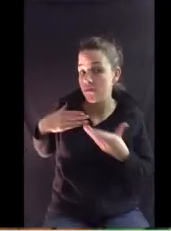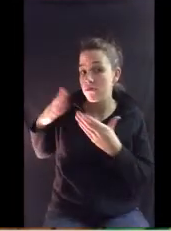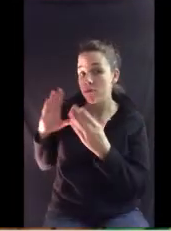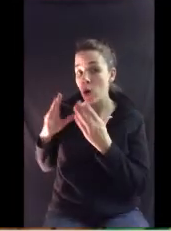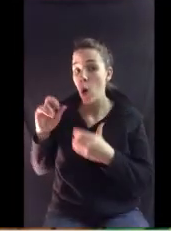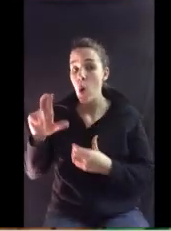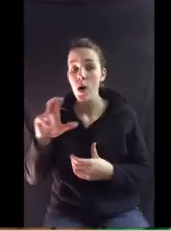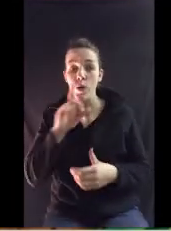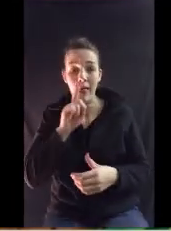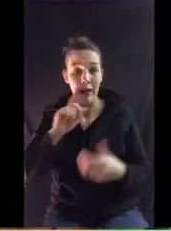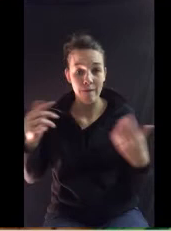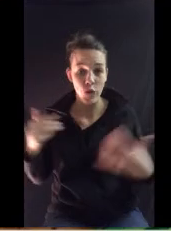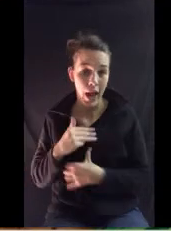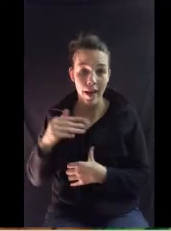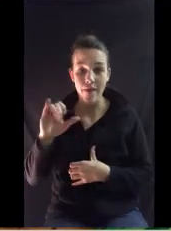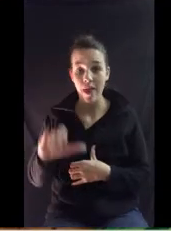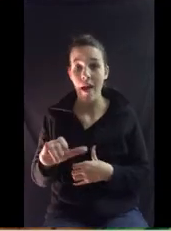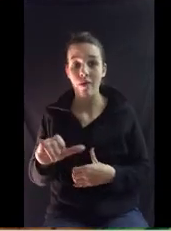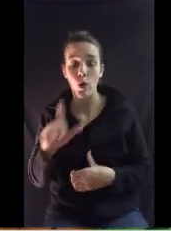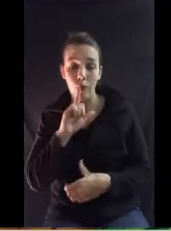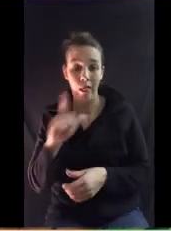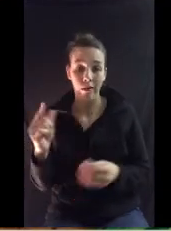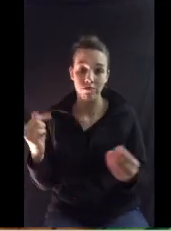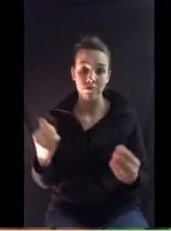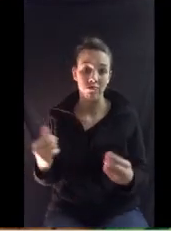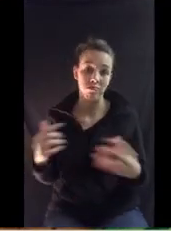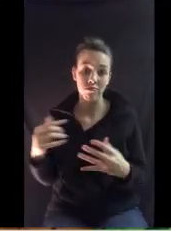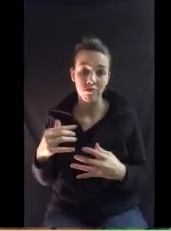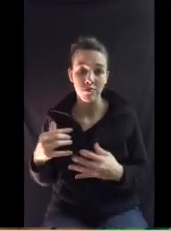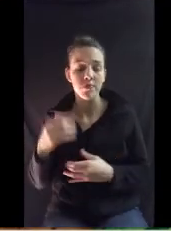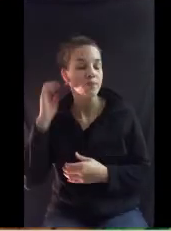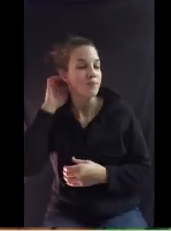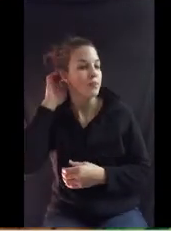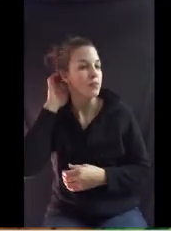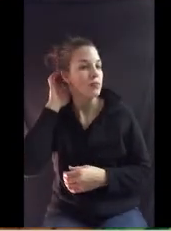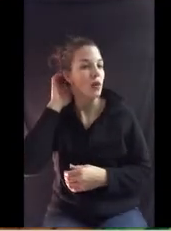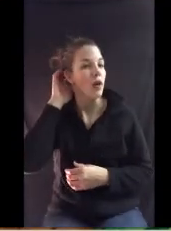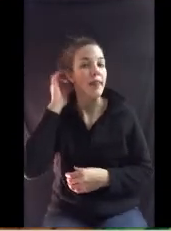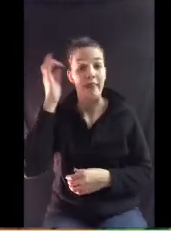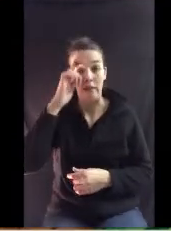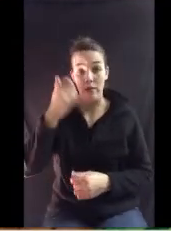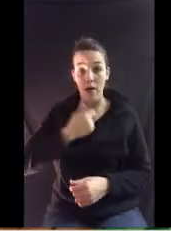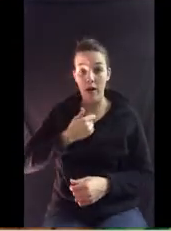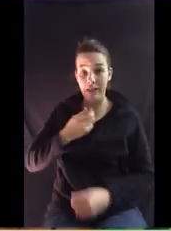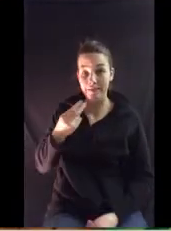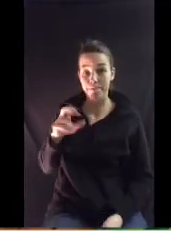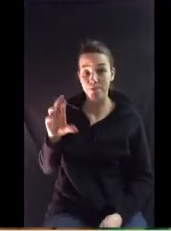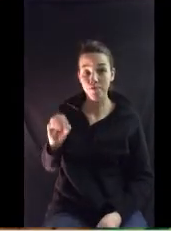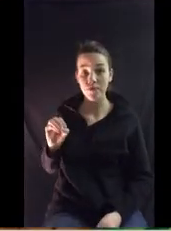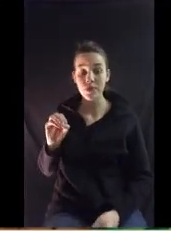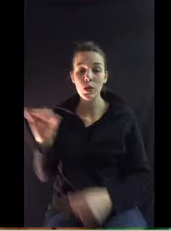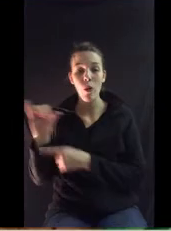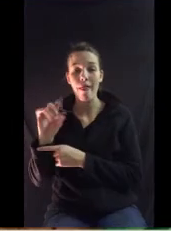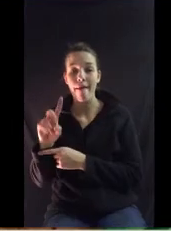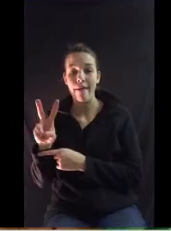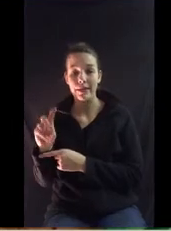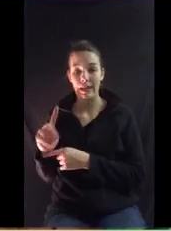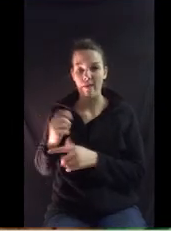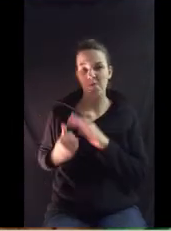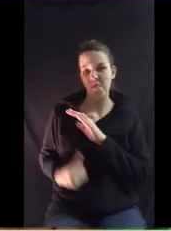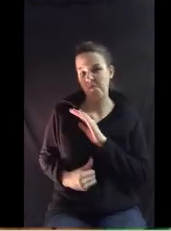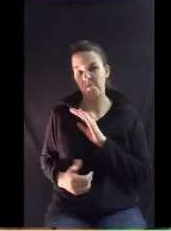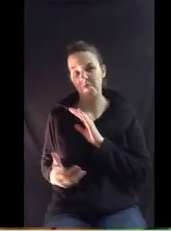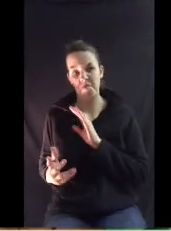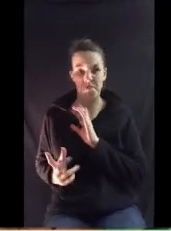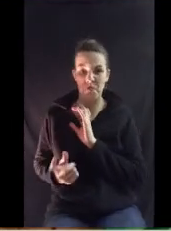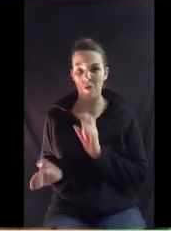problem we're facing that we're really afraid of and intimidated by. And We think of ourselves as the hero of the story,